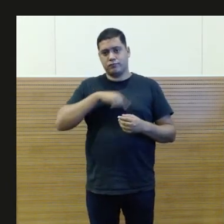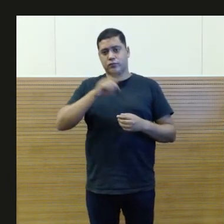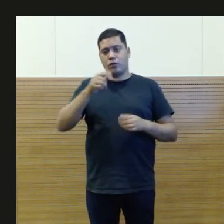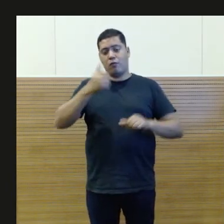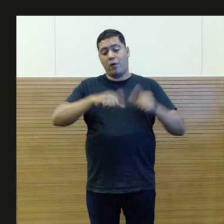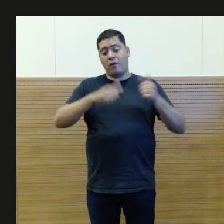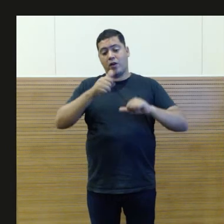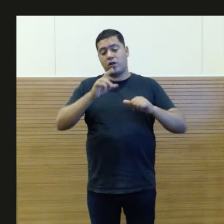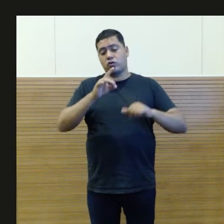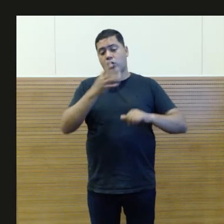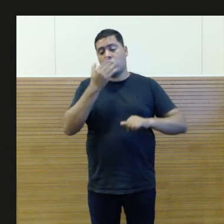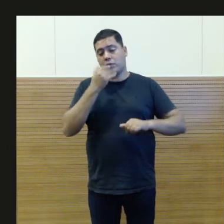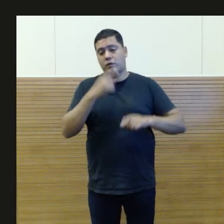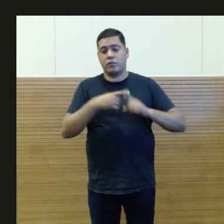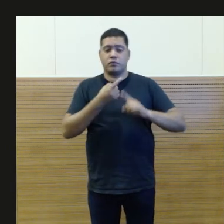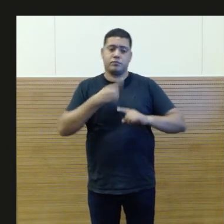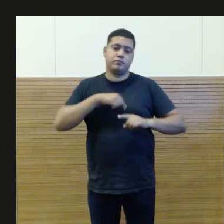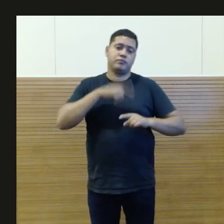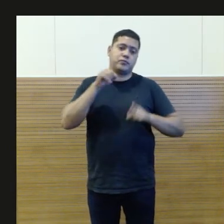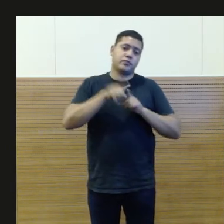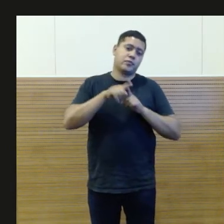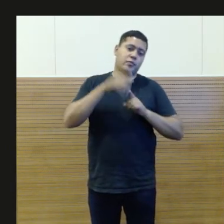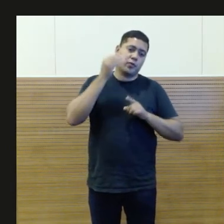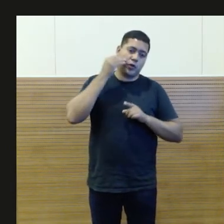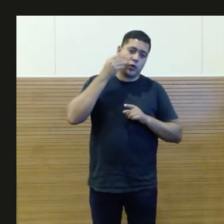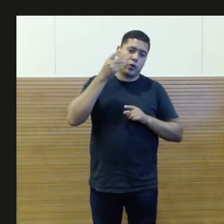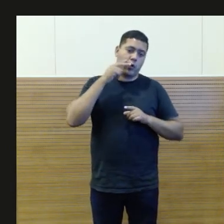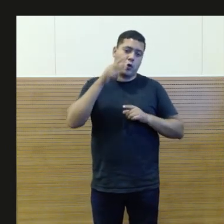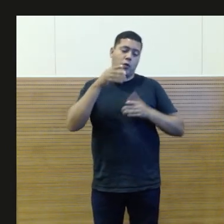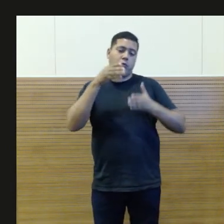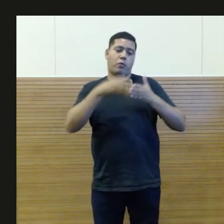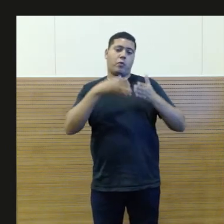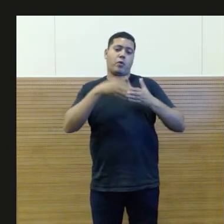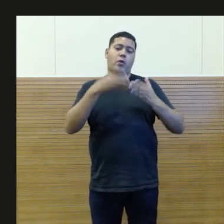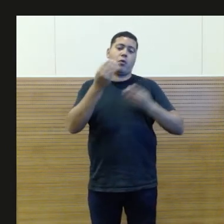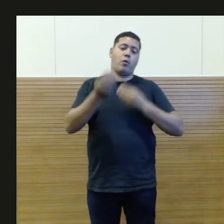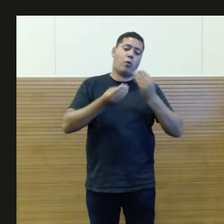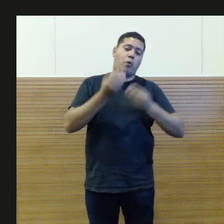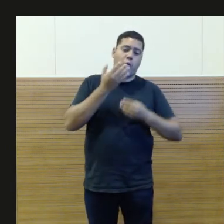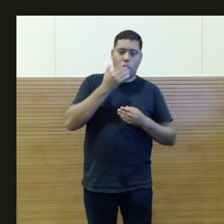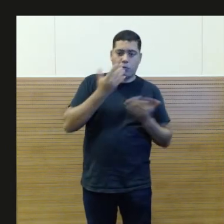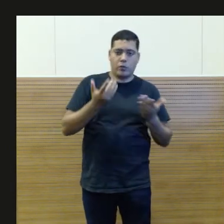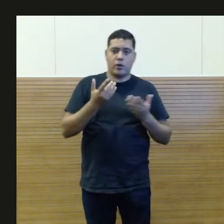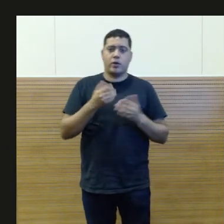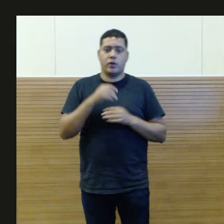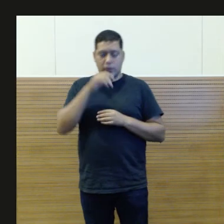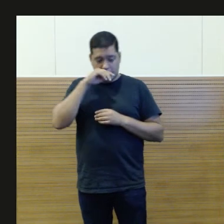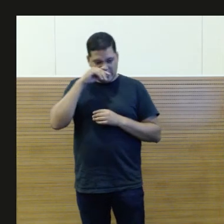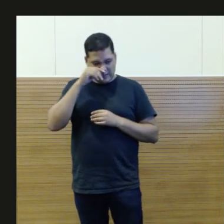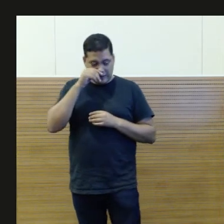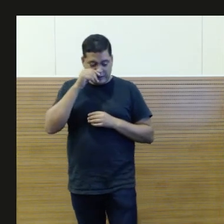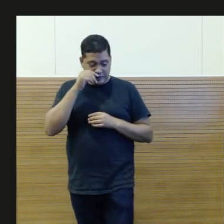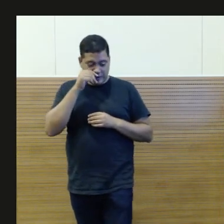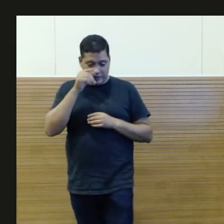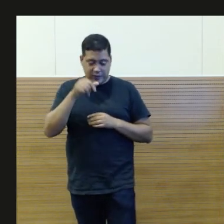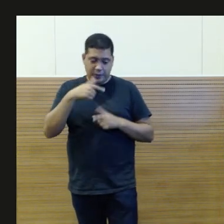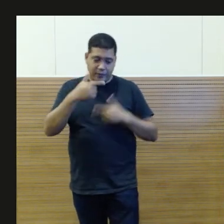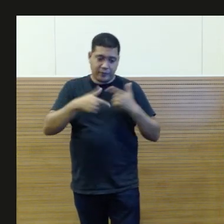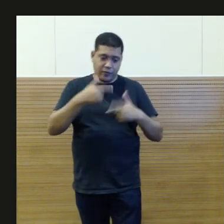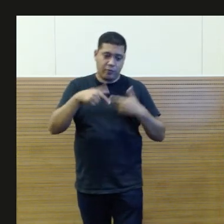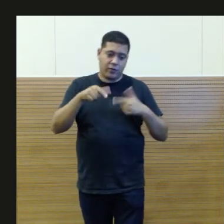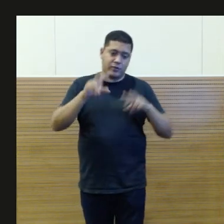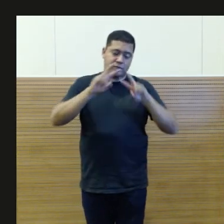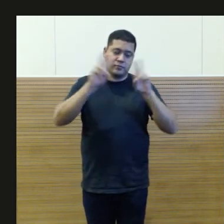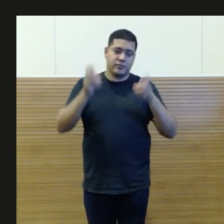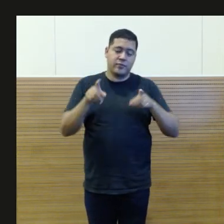breastfeeding Brazil. So the unified health system has boosted that, and this is also we